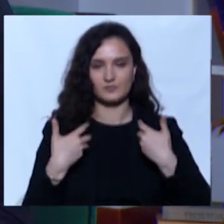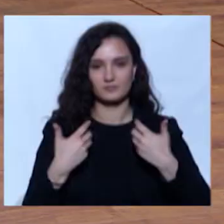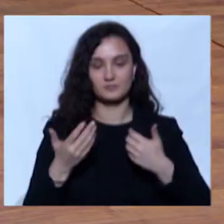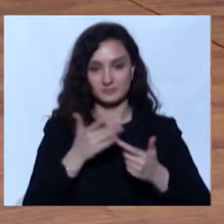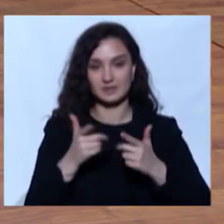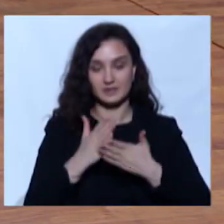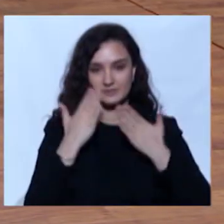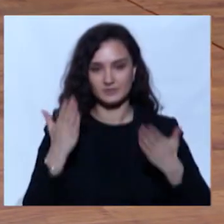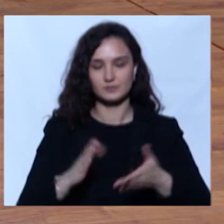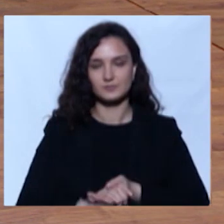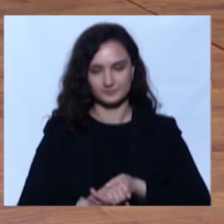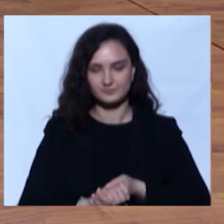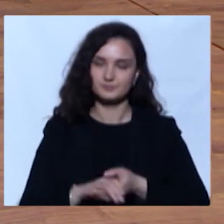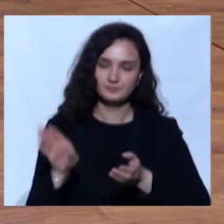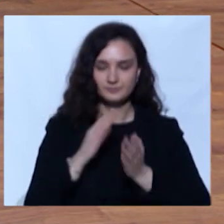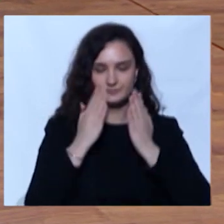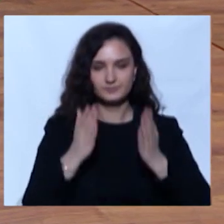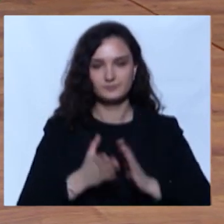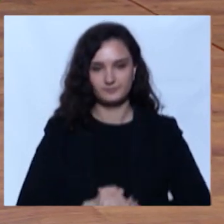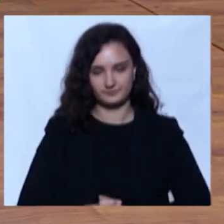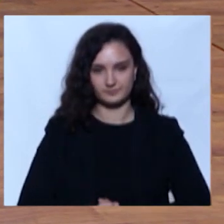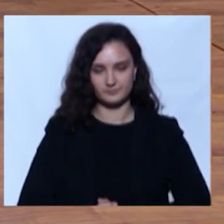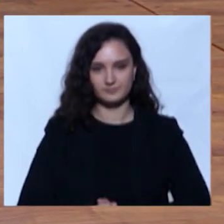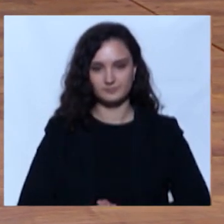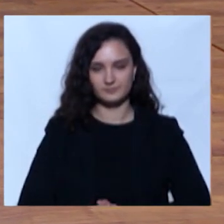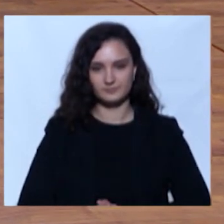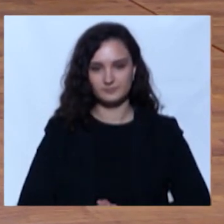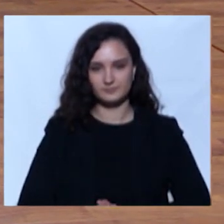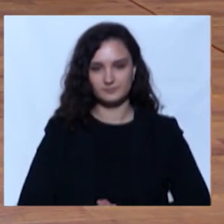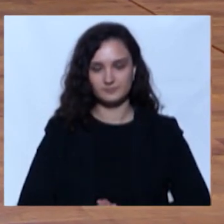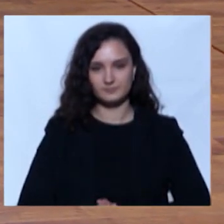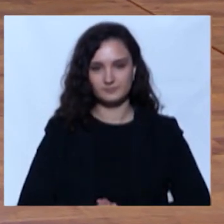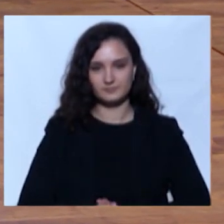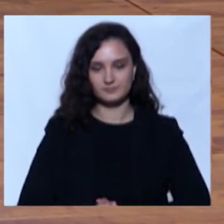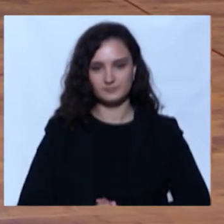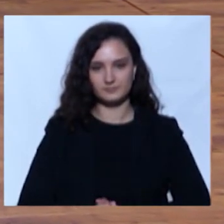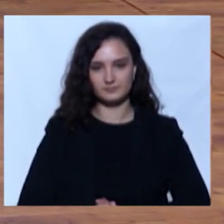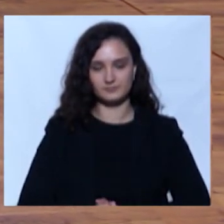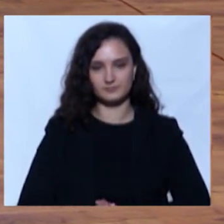ready to read? Yes, let's read. Let's read Curious George.